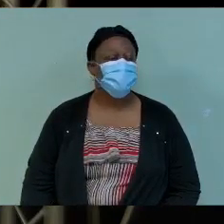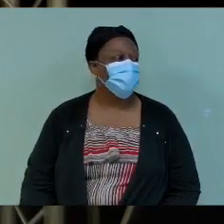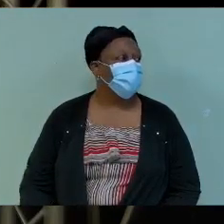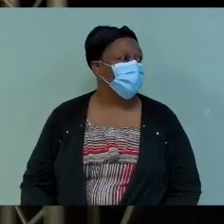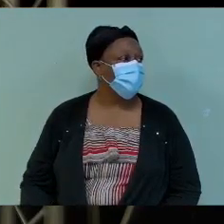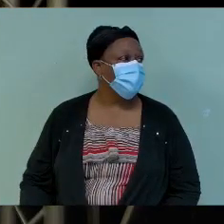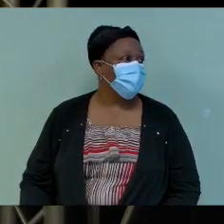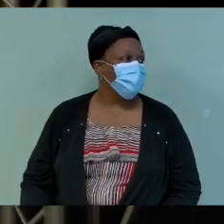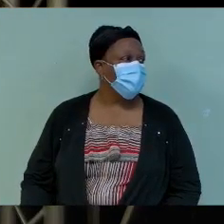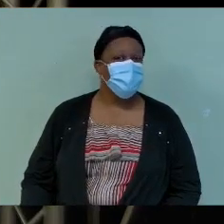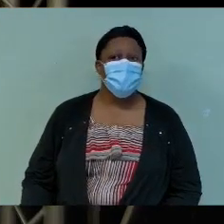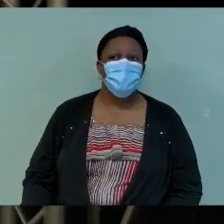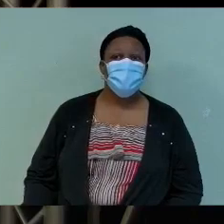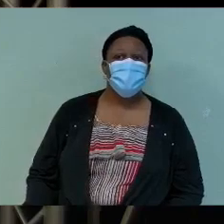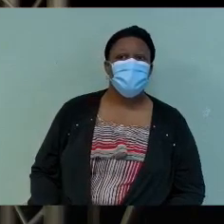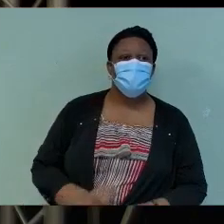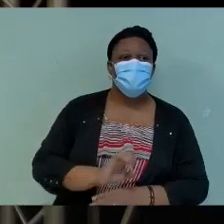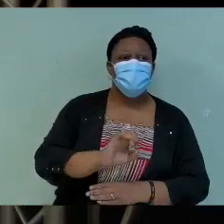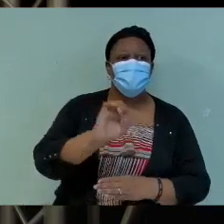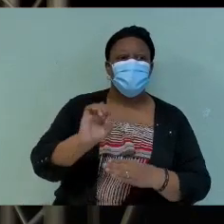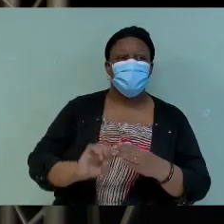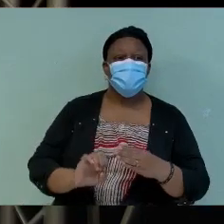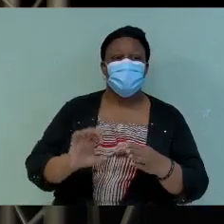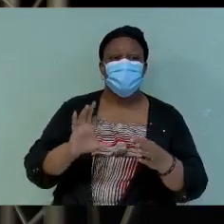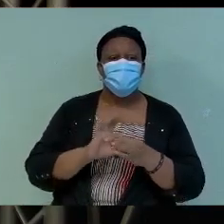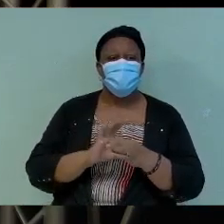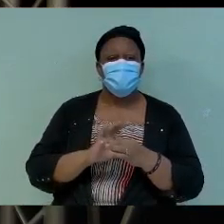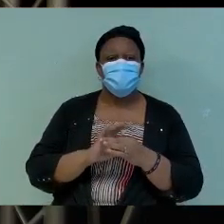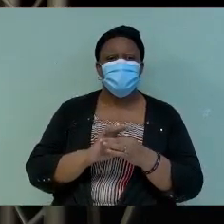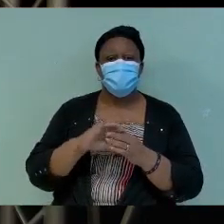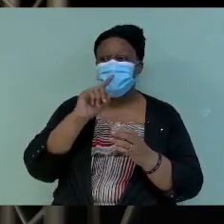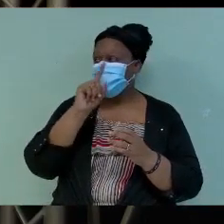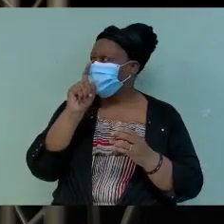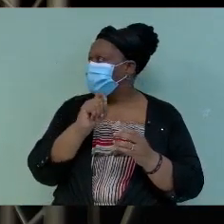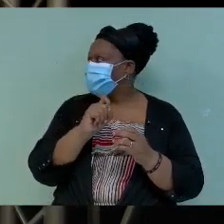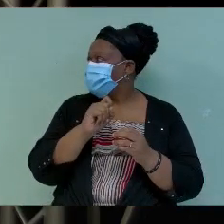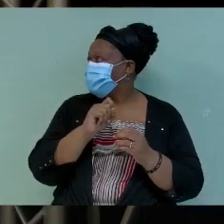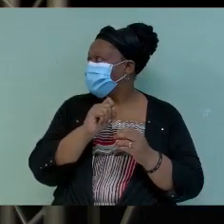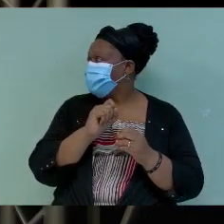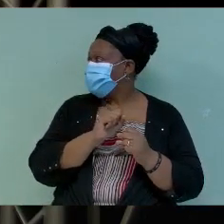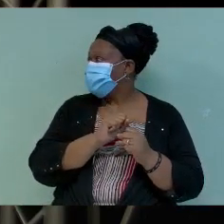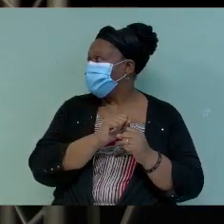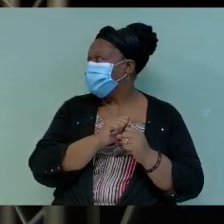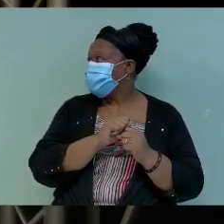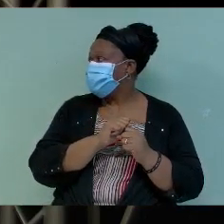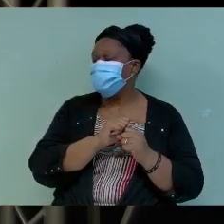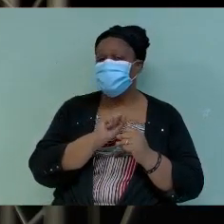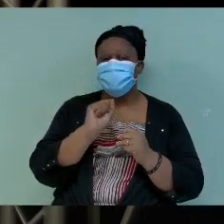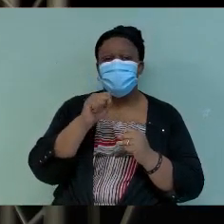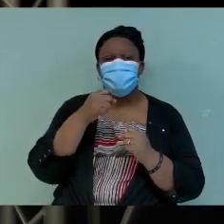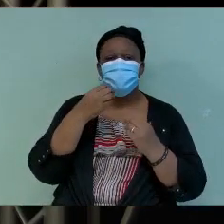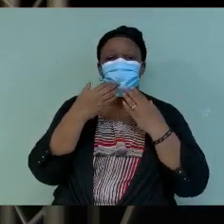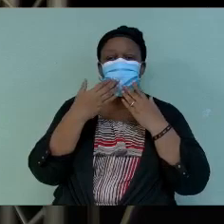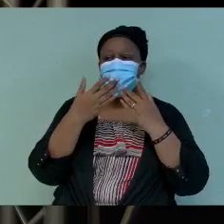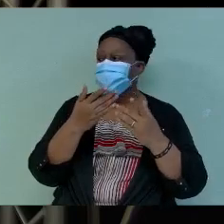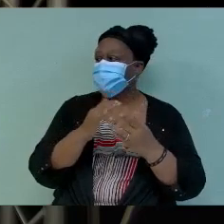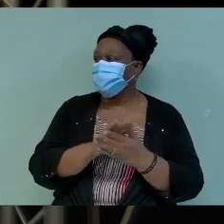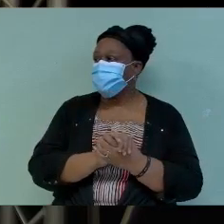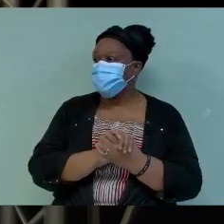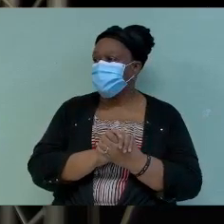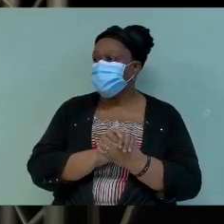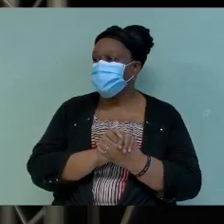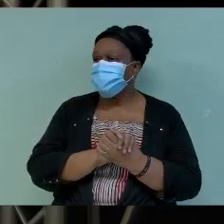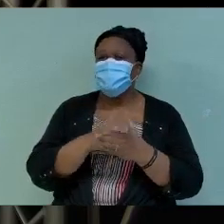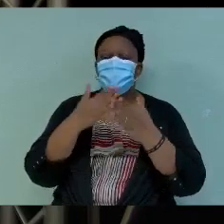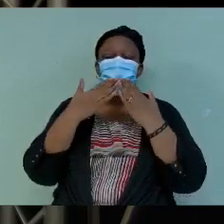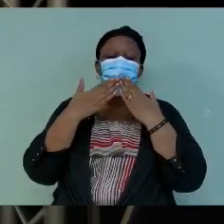I think that brings us to the end of our questions for today. I want to thank you very